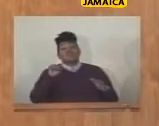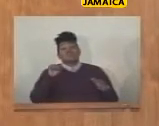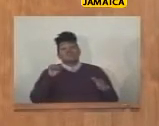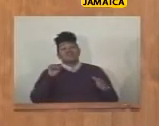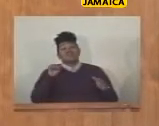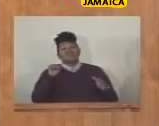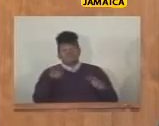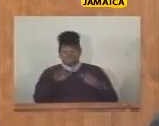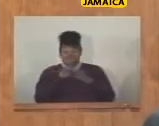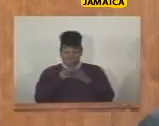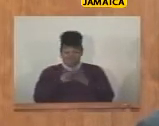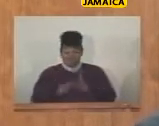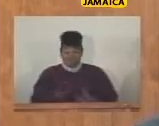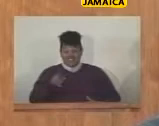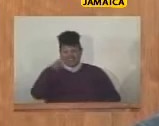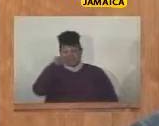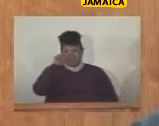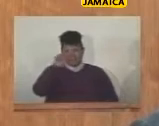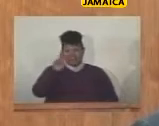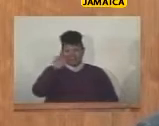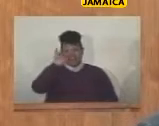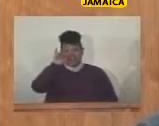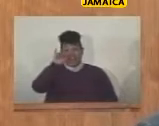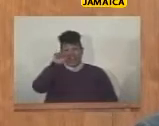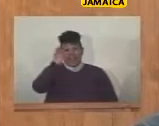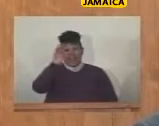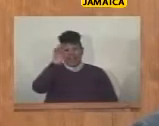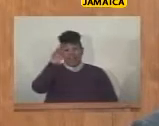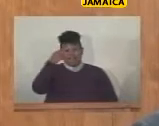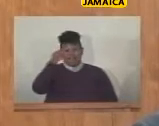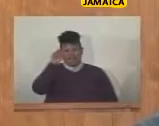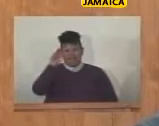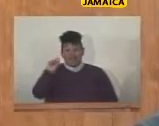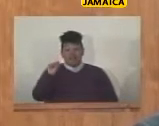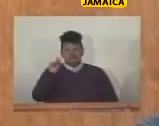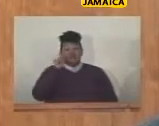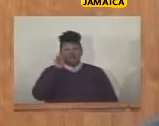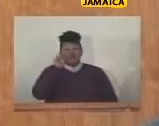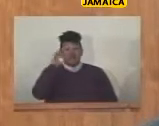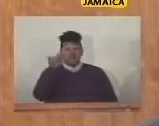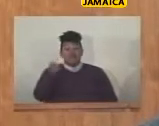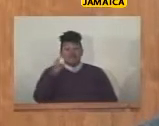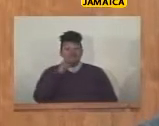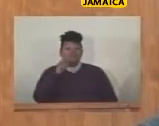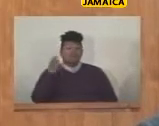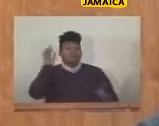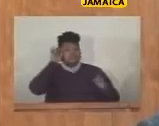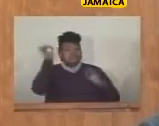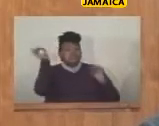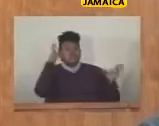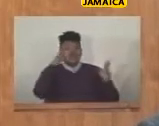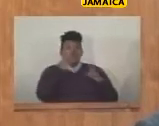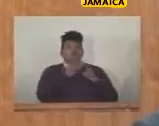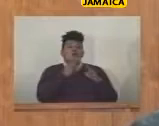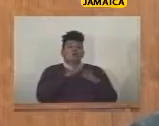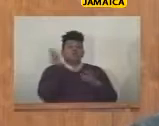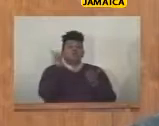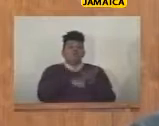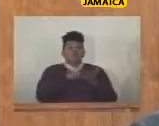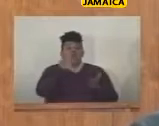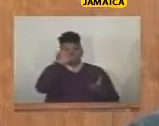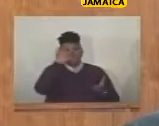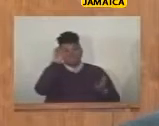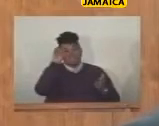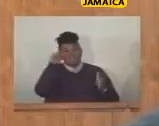Peter Abrams, we appear to be on track to exceed the terrible number of